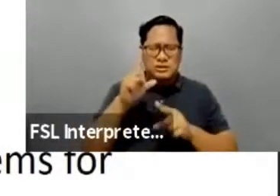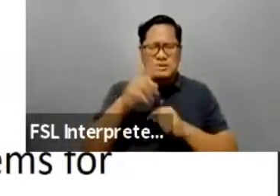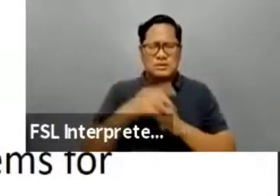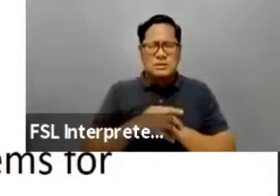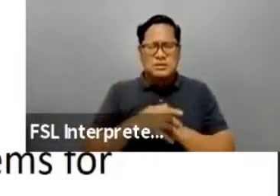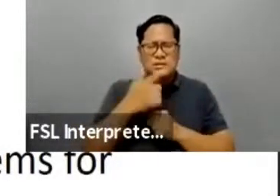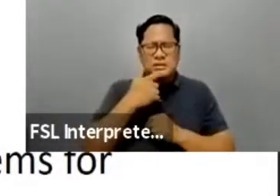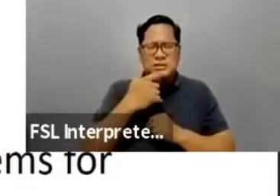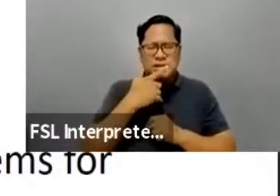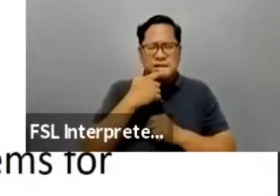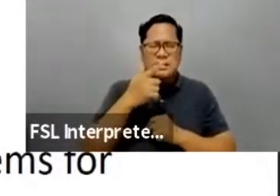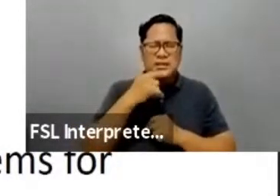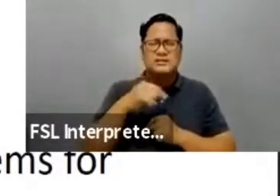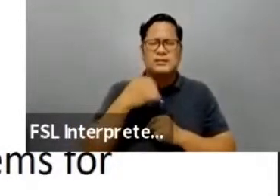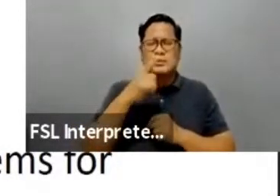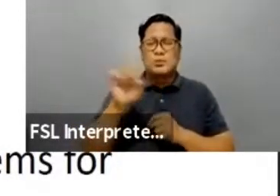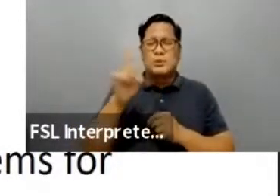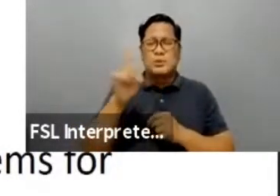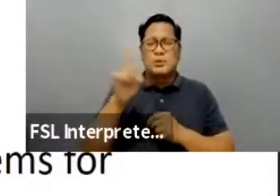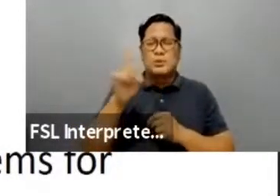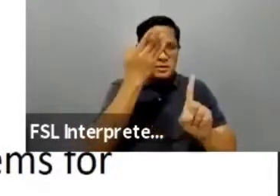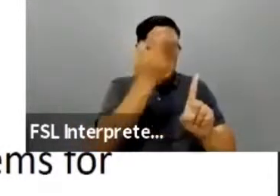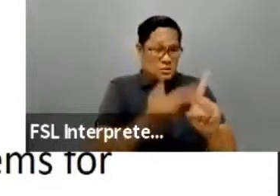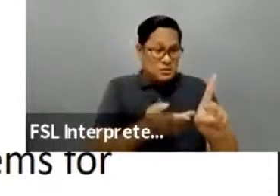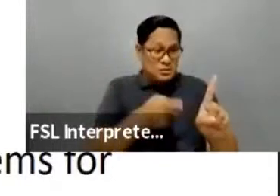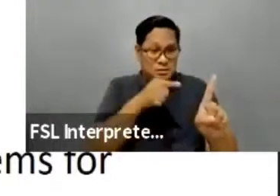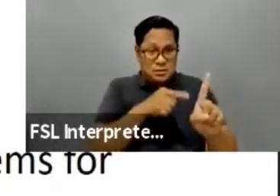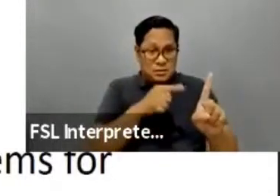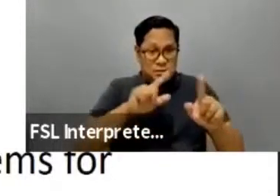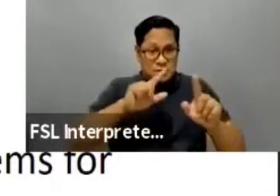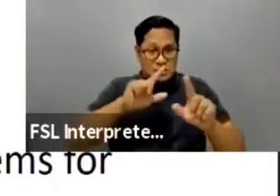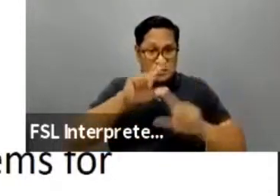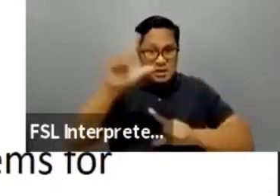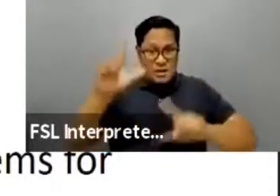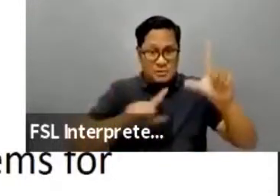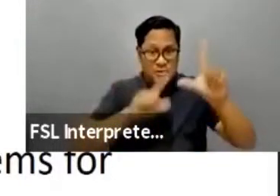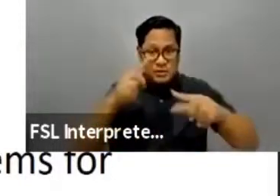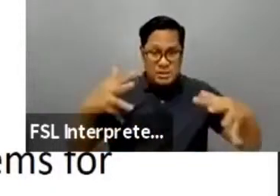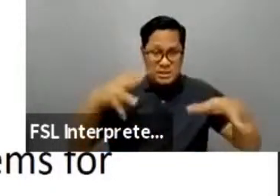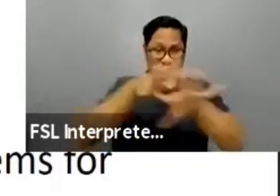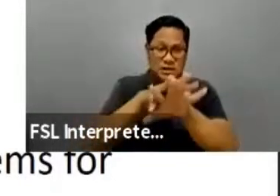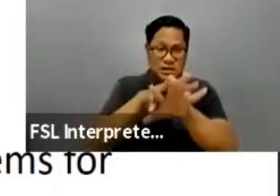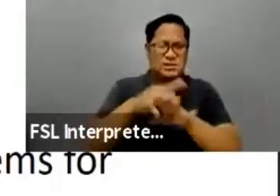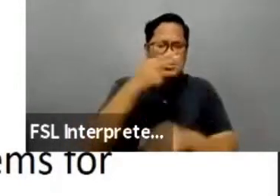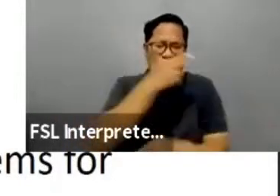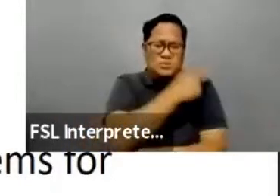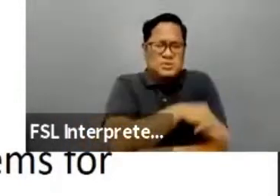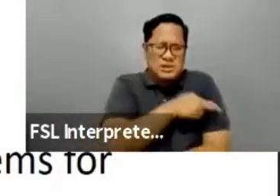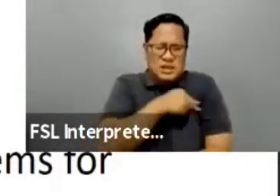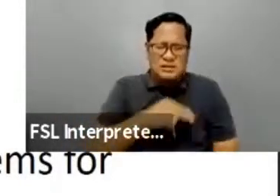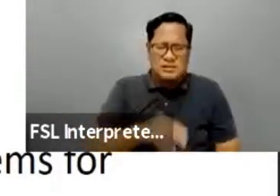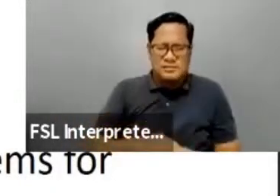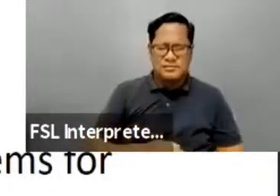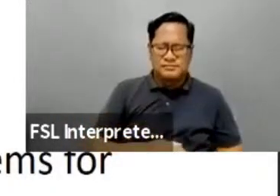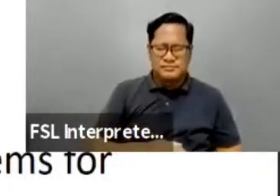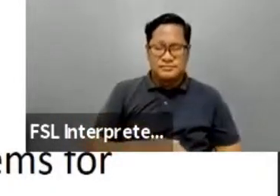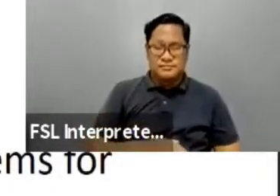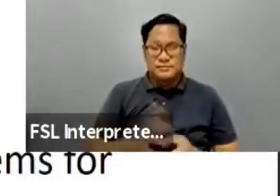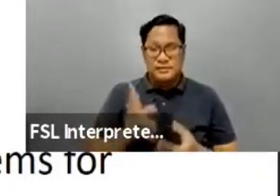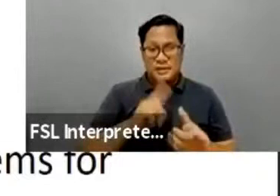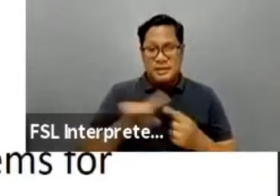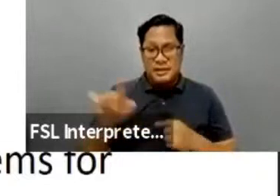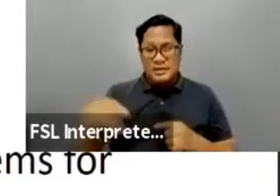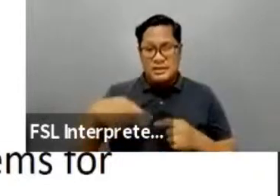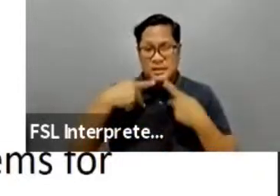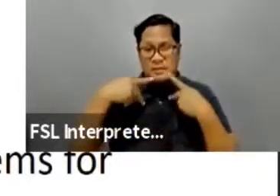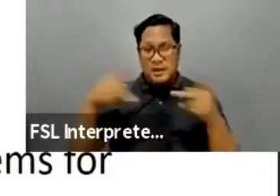health. Ang nangyari was that yung mga laboratories na-integrate with a hospital. Tapos nawala yung mga public